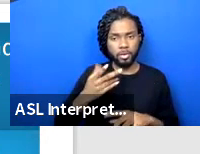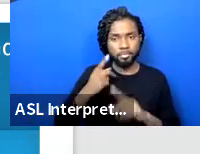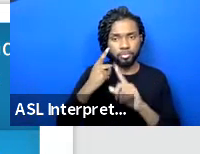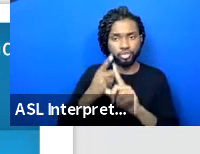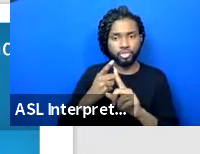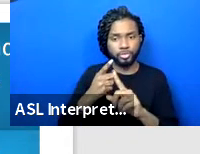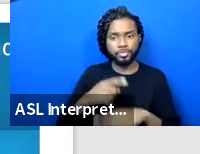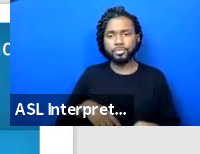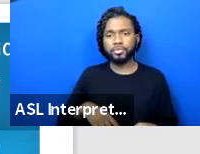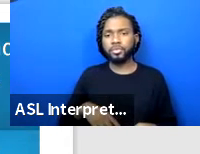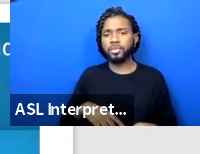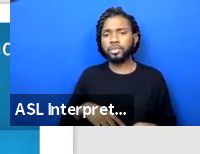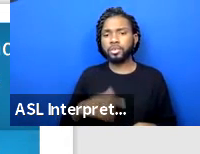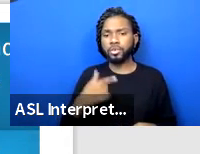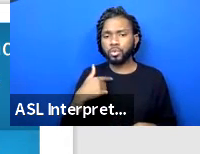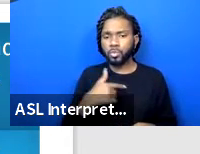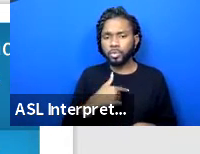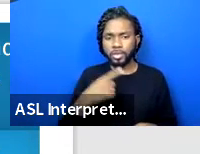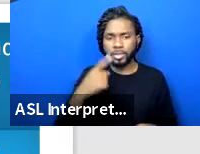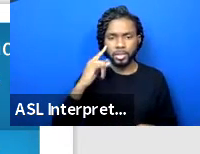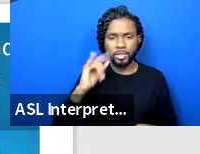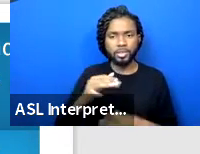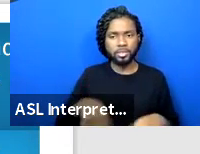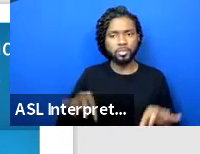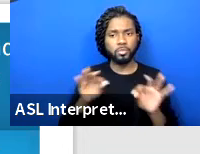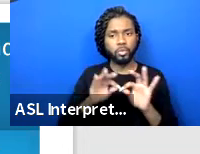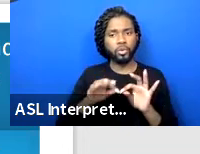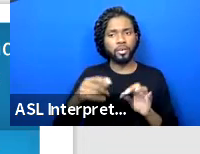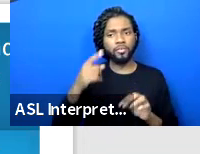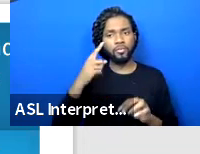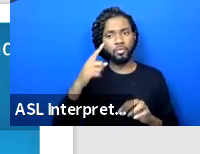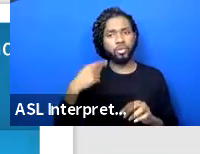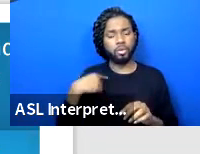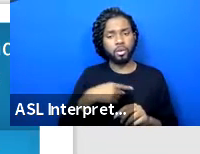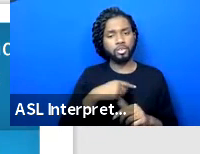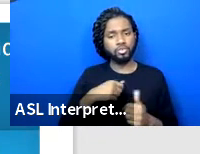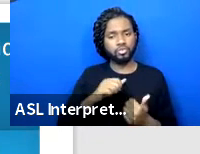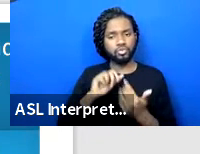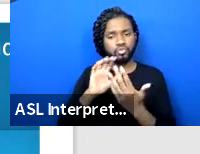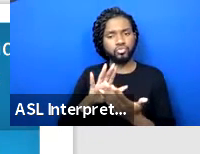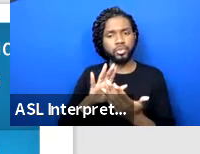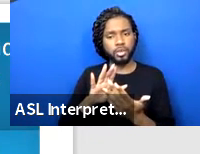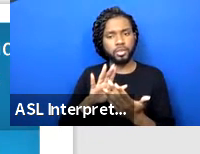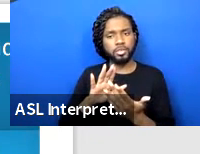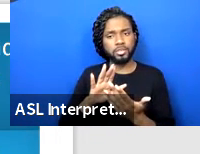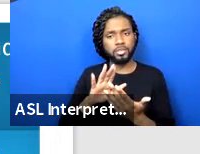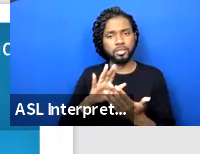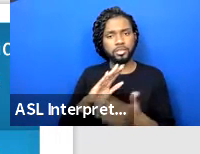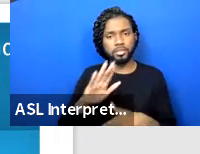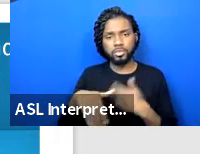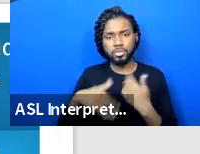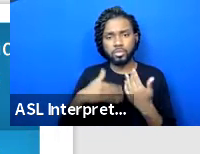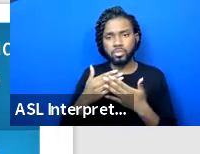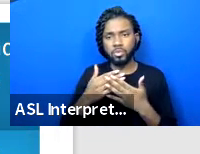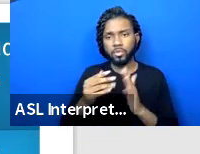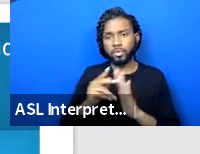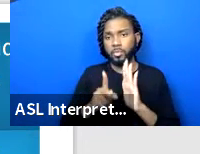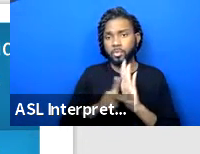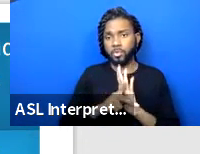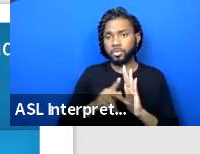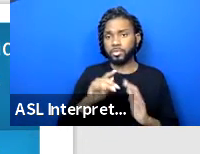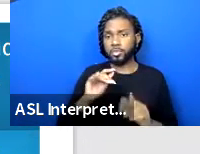We really think that it's important to address the policies that are